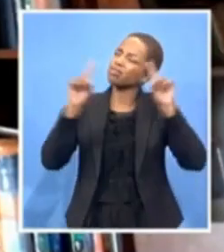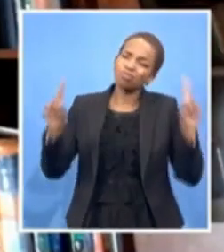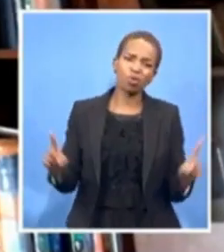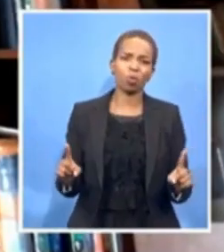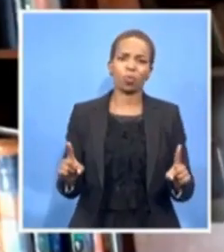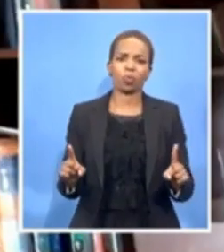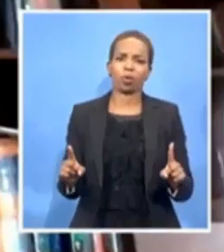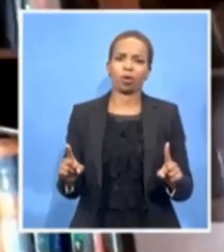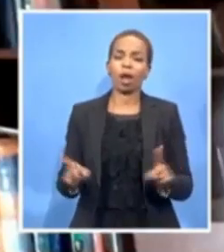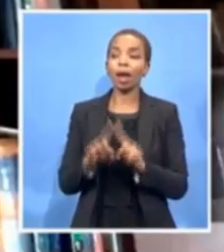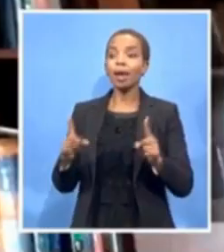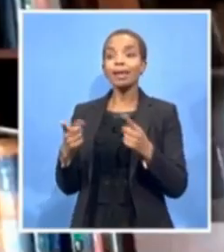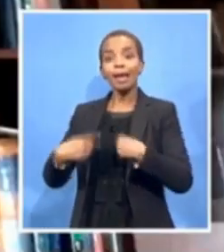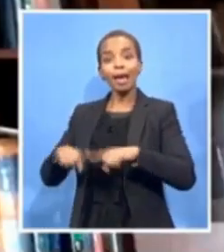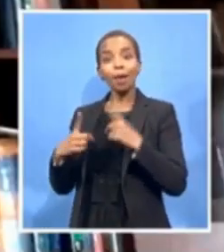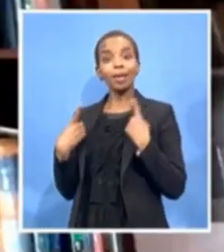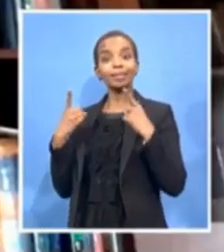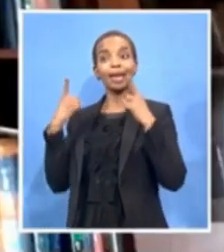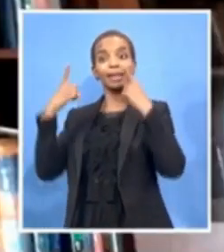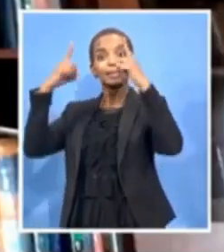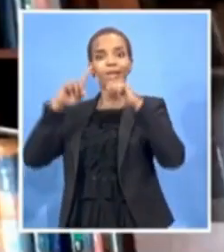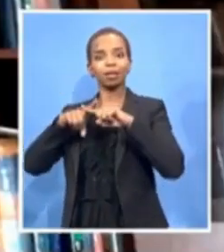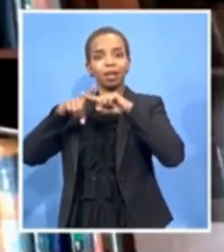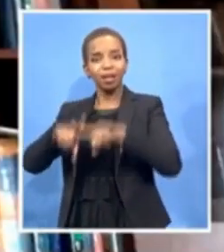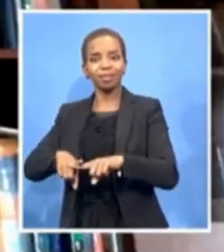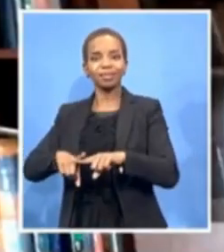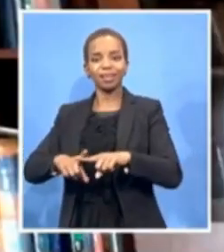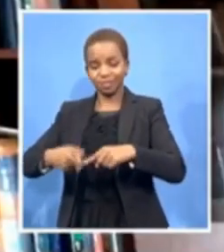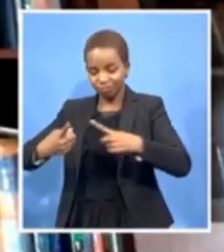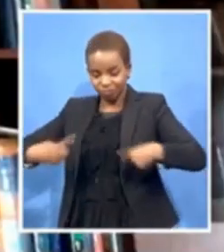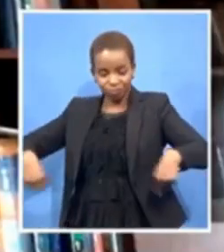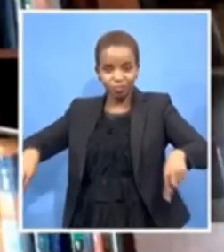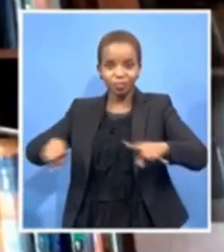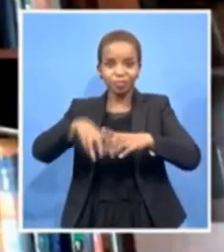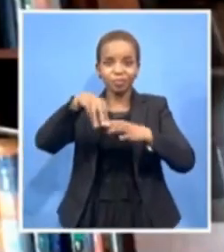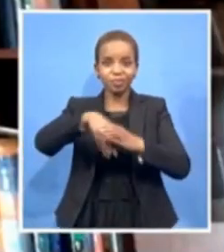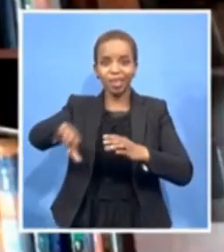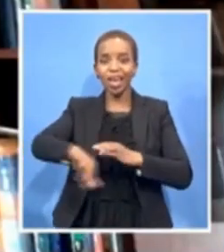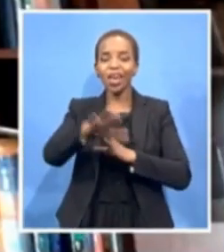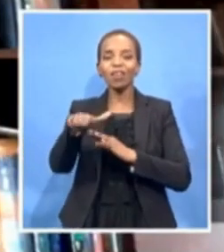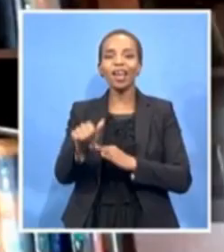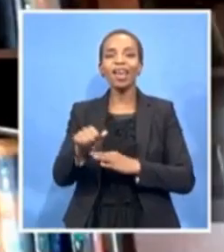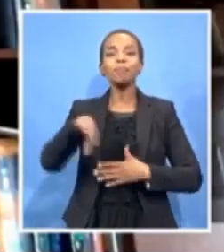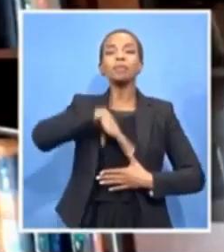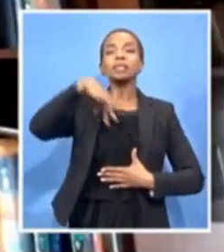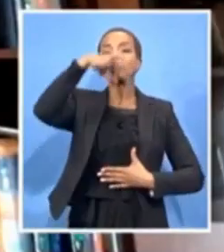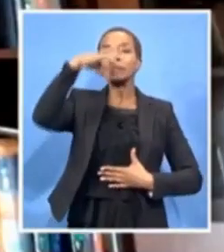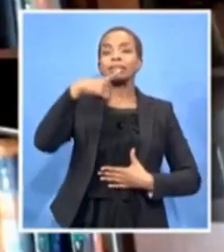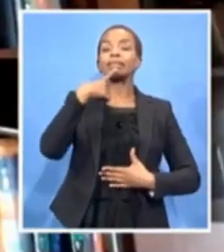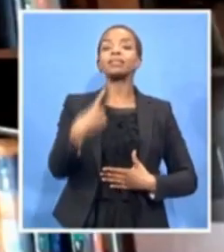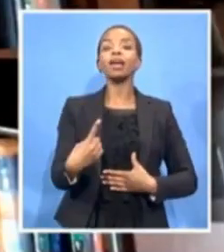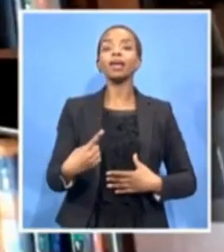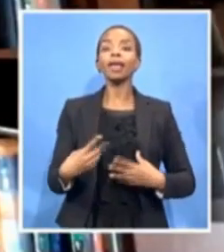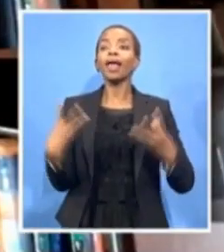lies in our unity, a spirit which says that we shall no longer accept things that are conceived from Europe